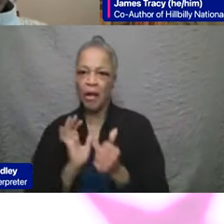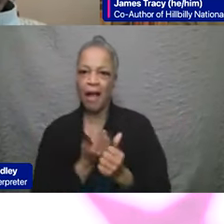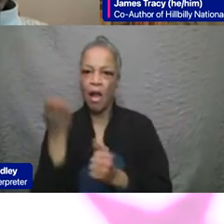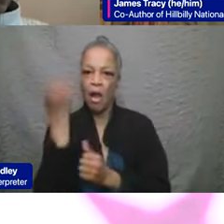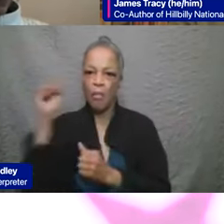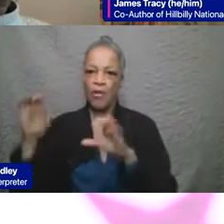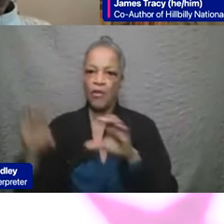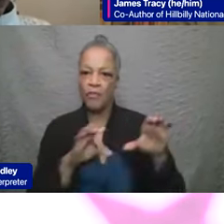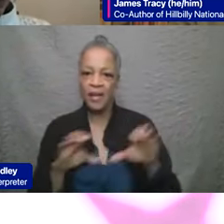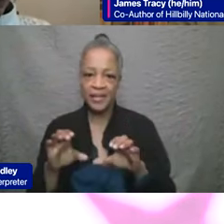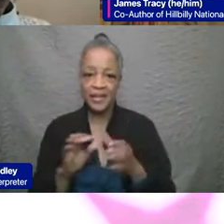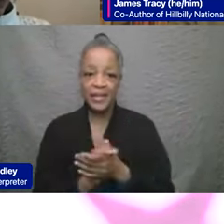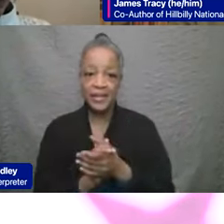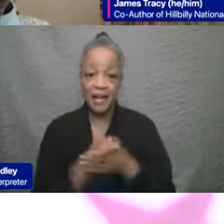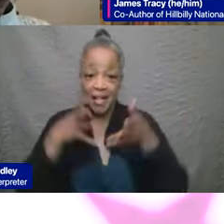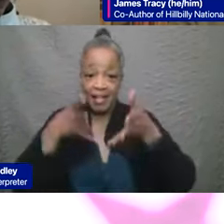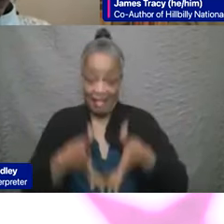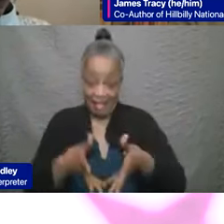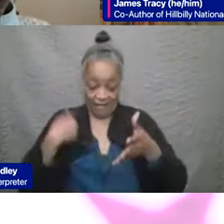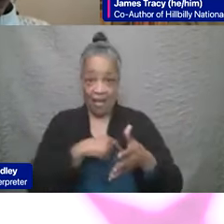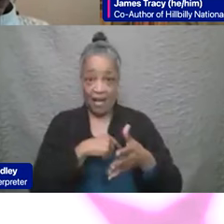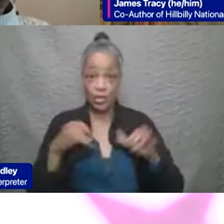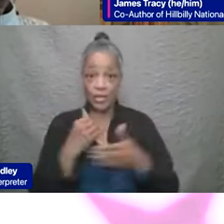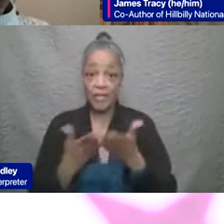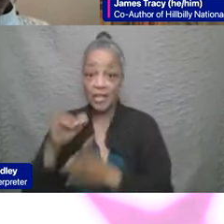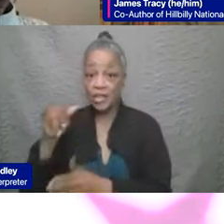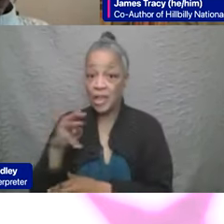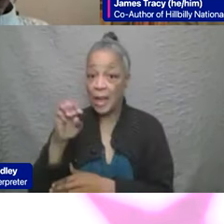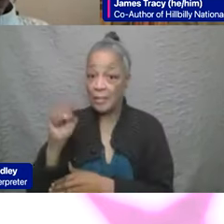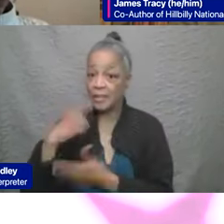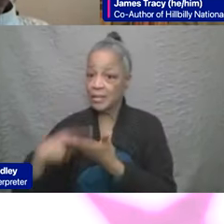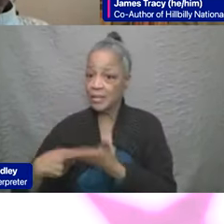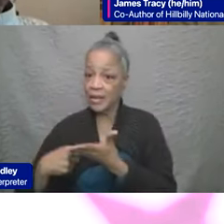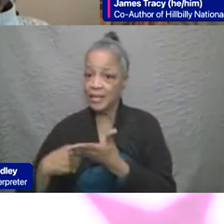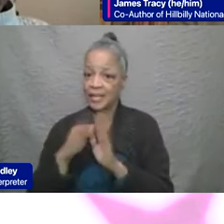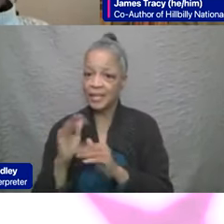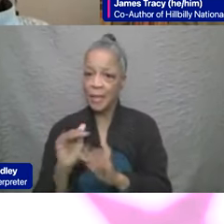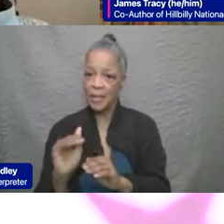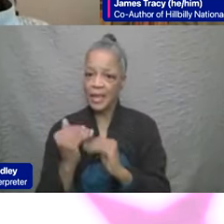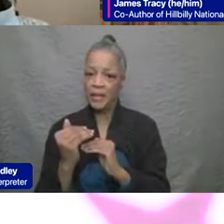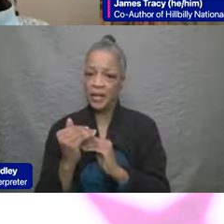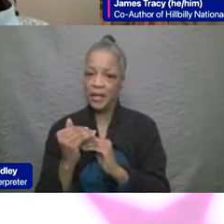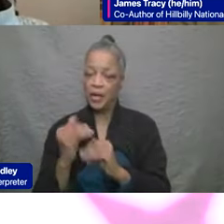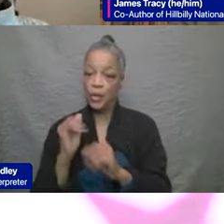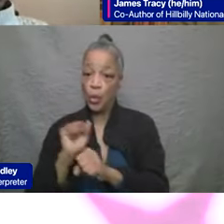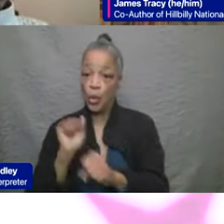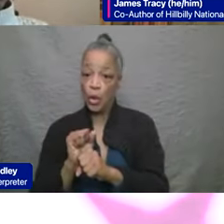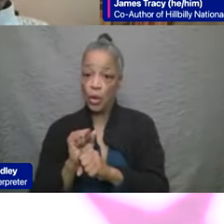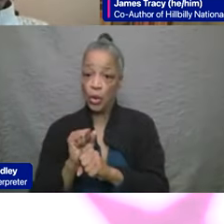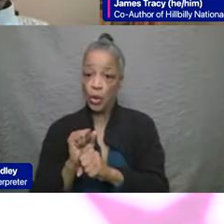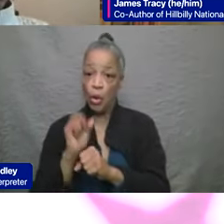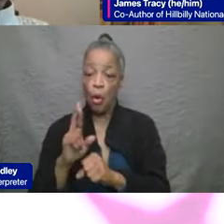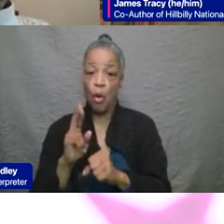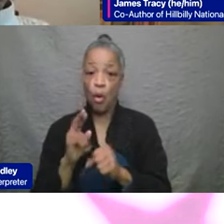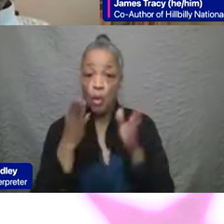in the space of doing some of the things that James talked about, some limited work or organizations that